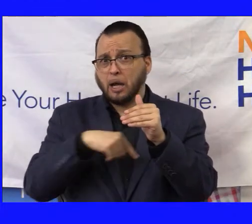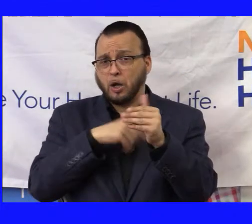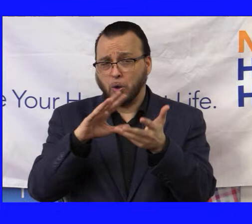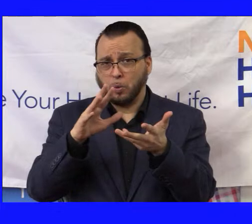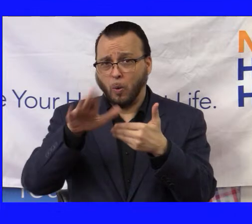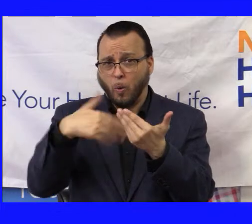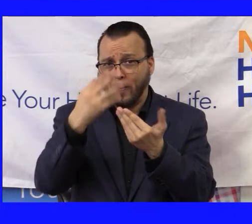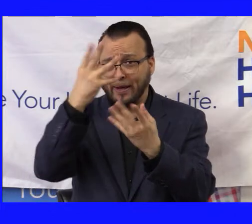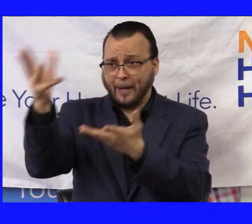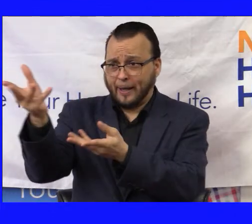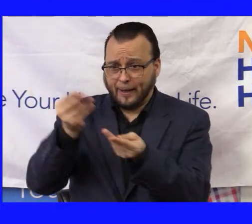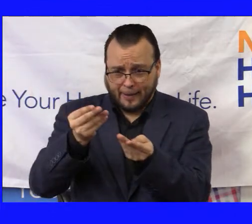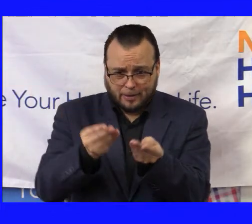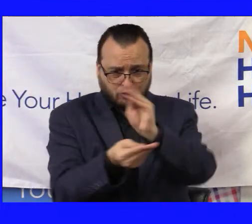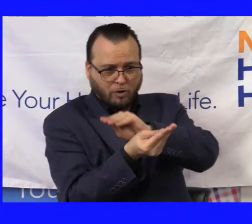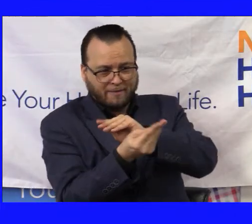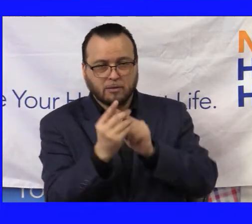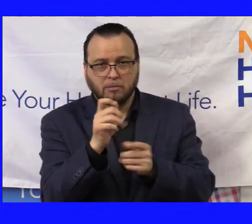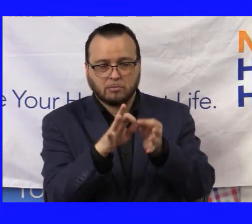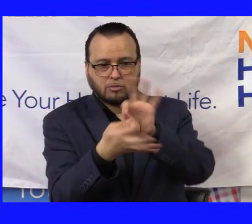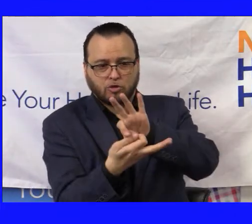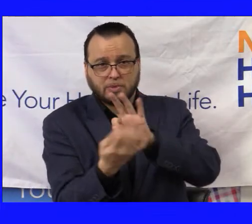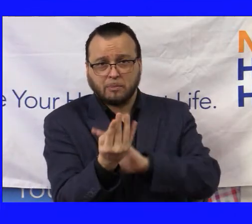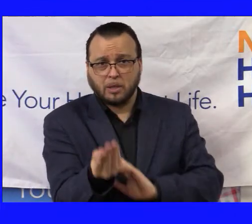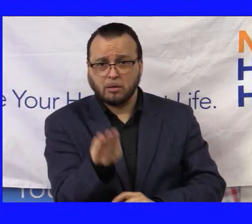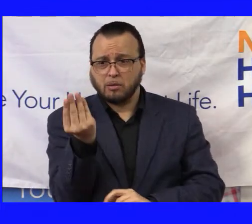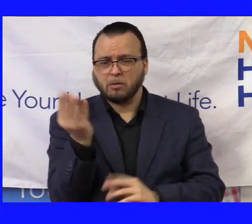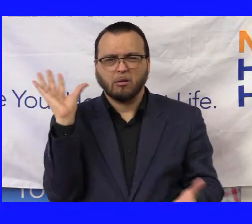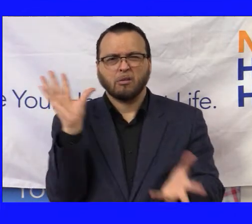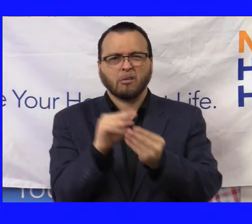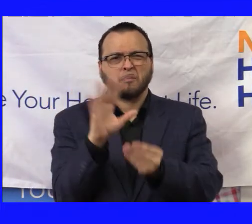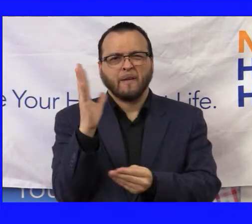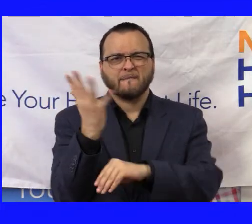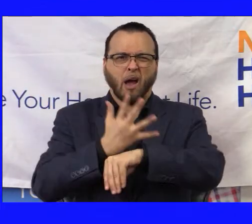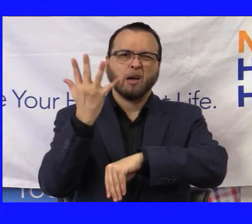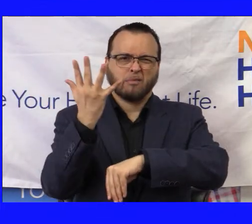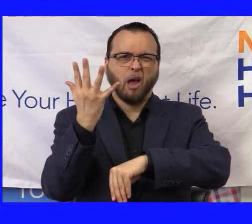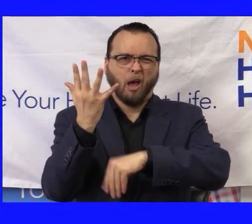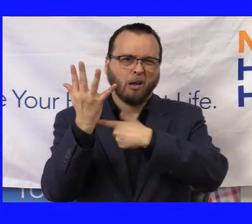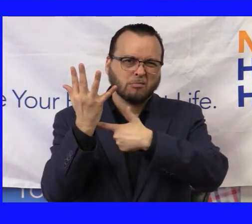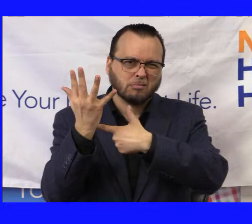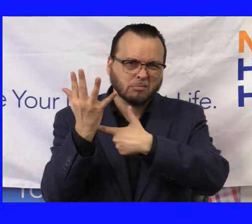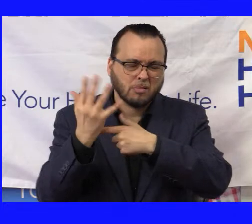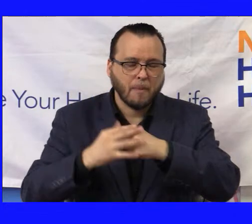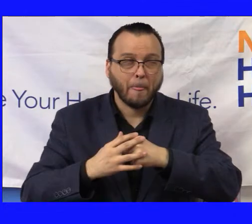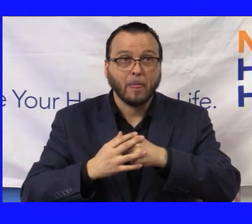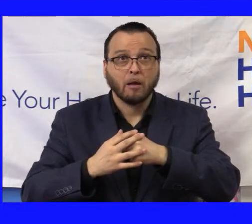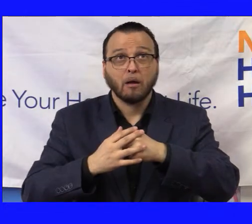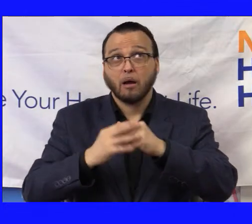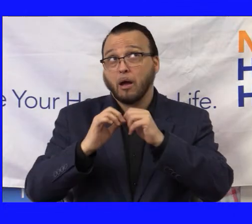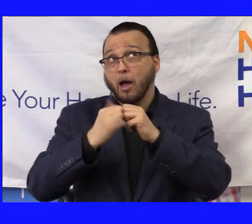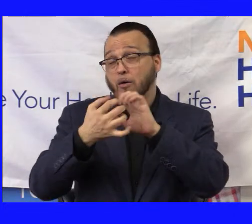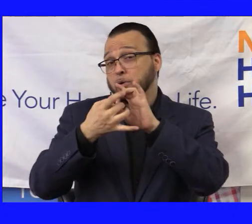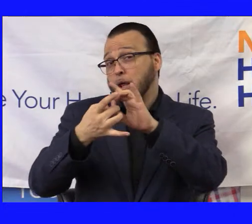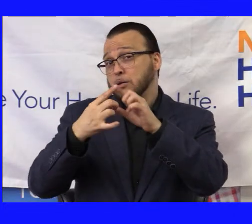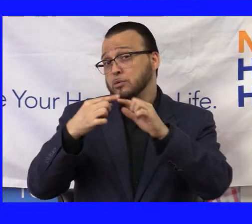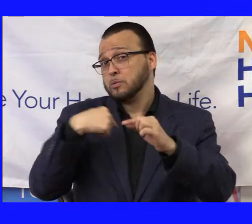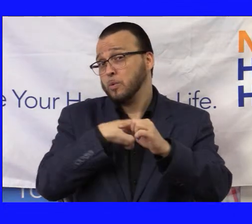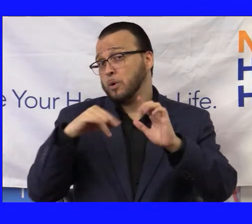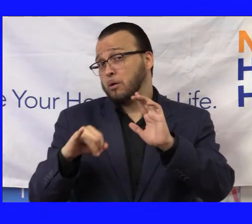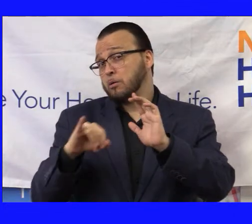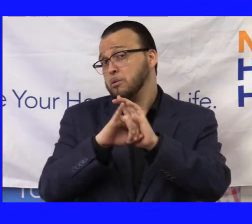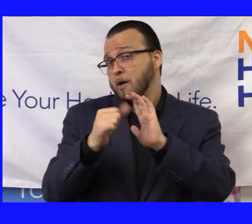transformed the data into something informative, it's at about 5 days. As it relates to have we identified